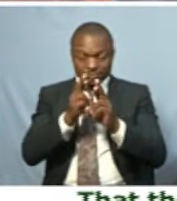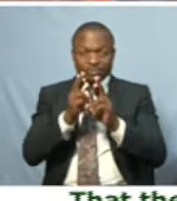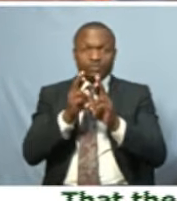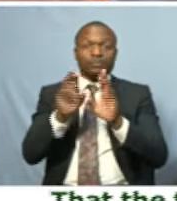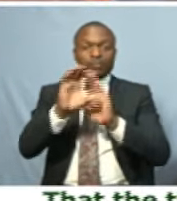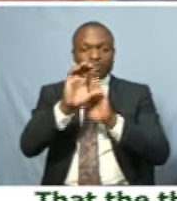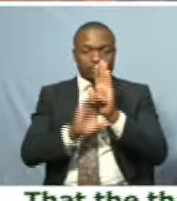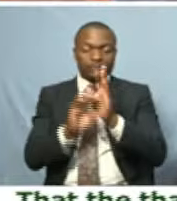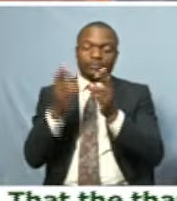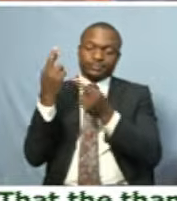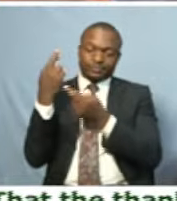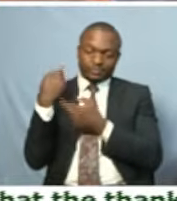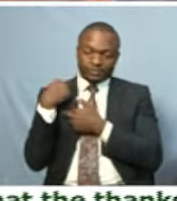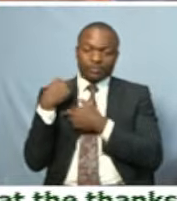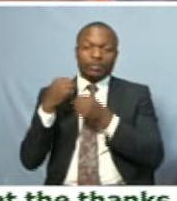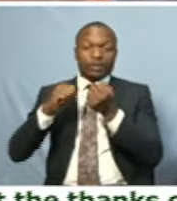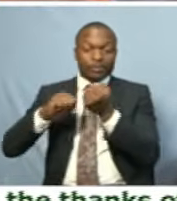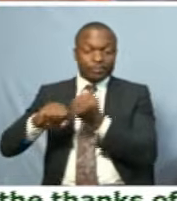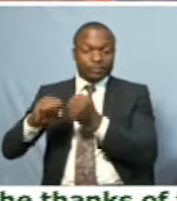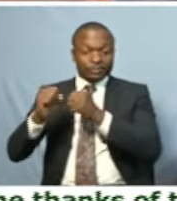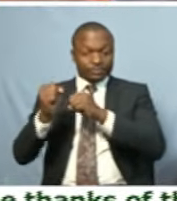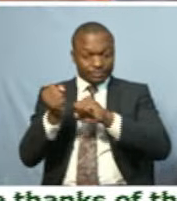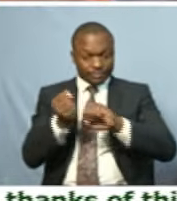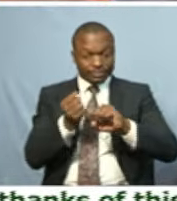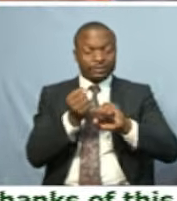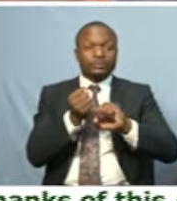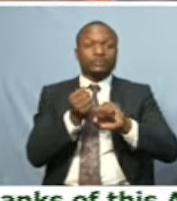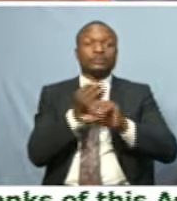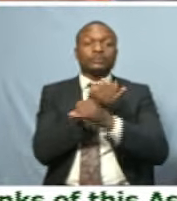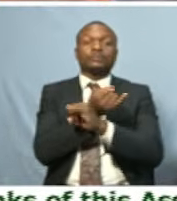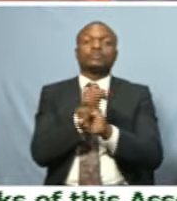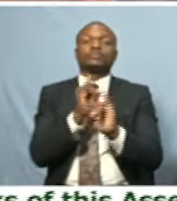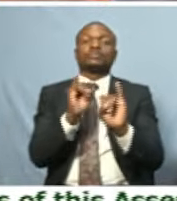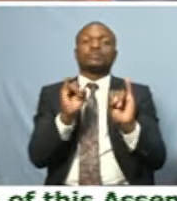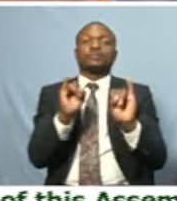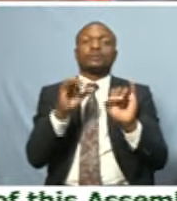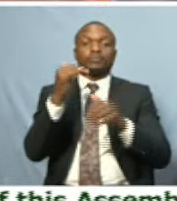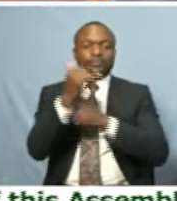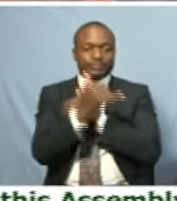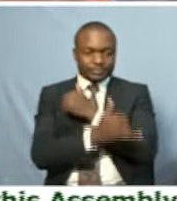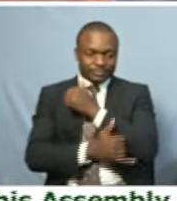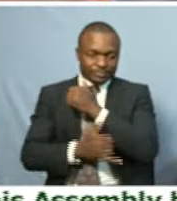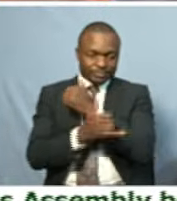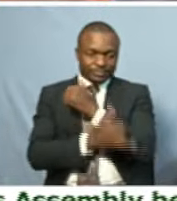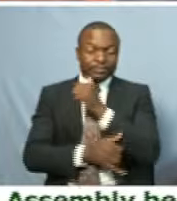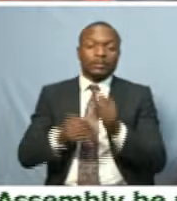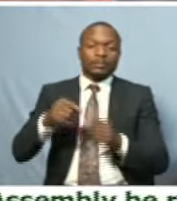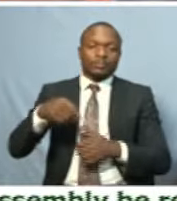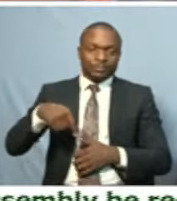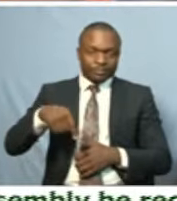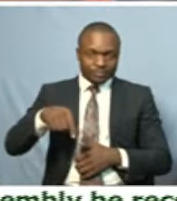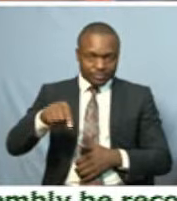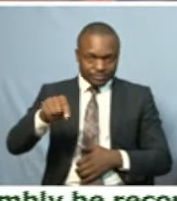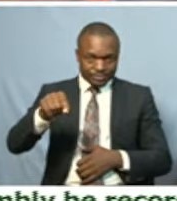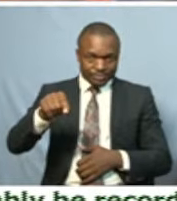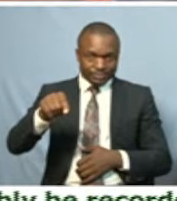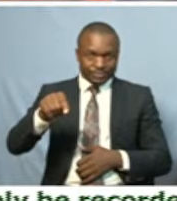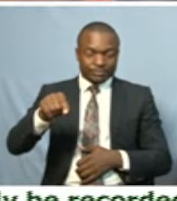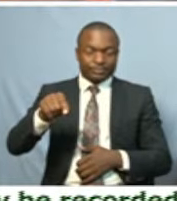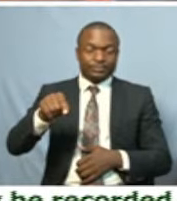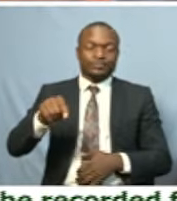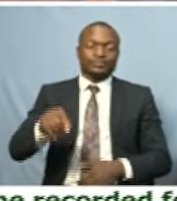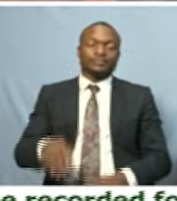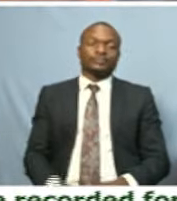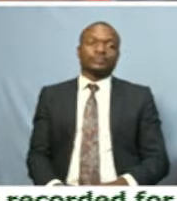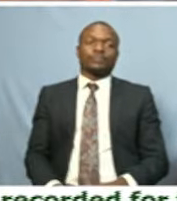viz. to safeguard the sovereignty and territorial integrity and stability of the Republic